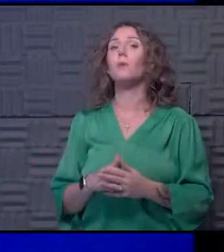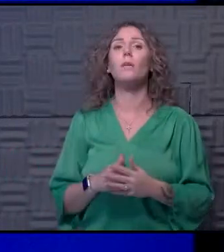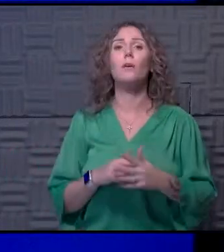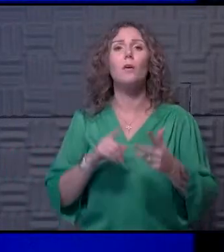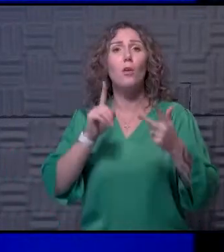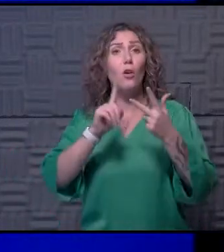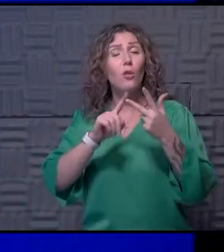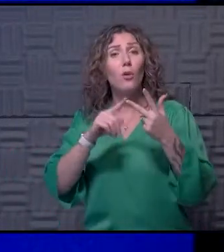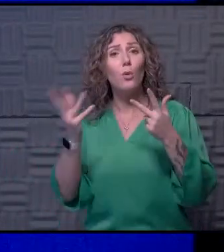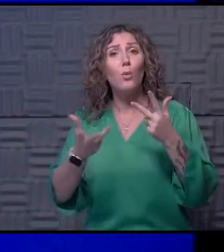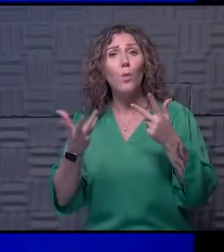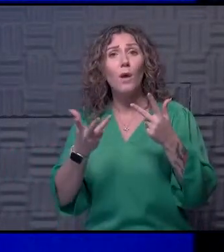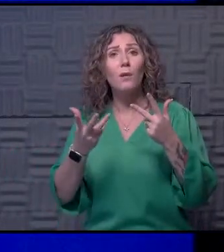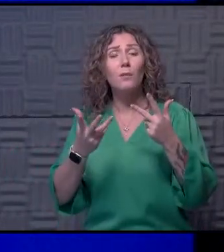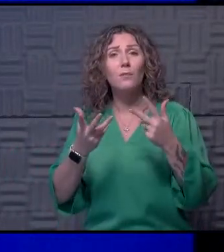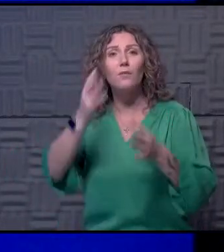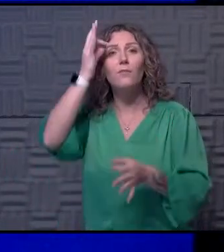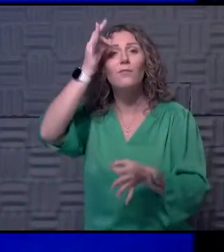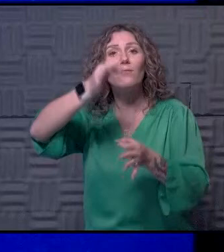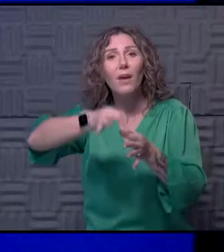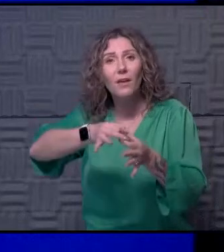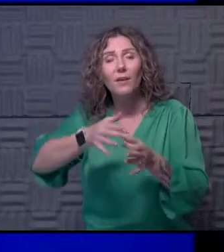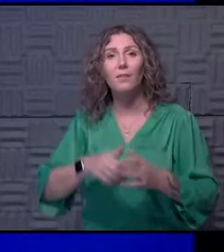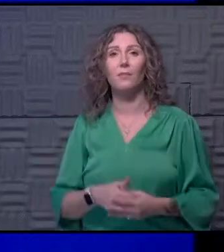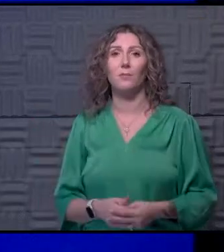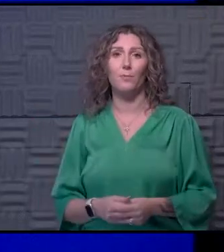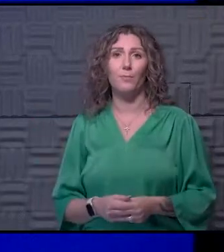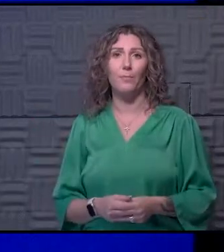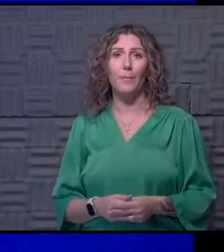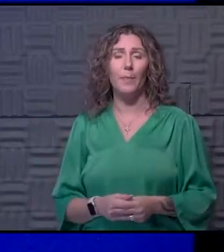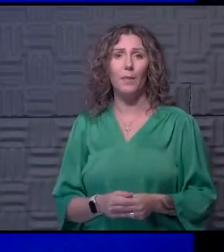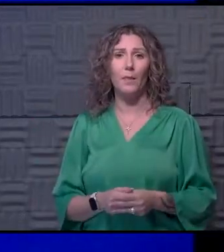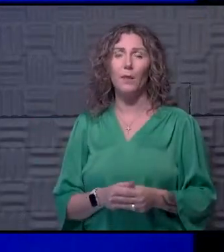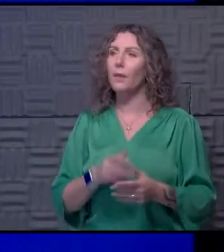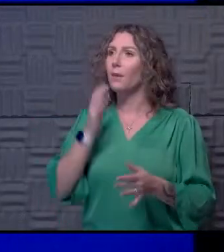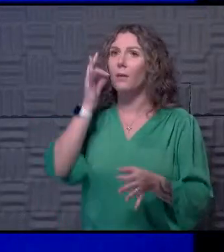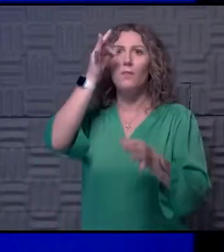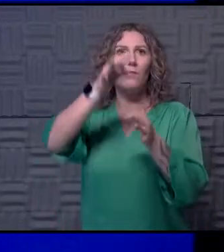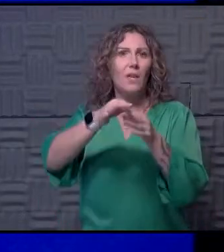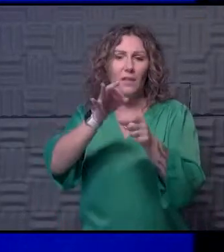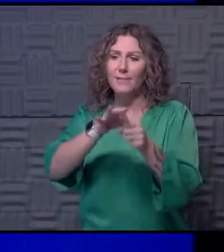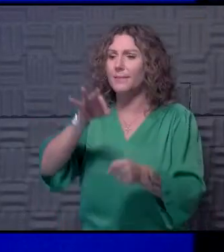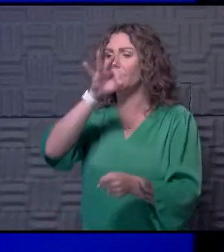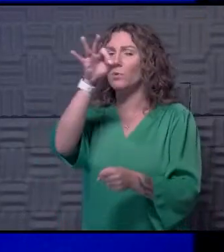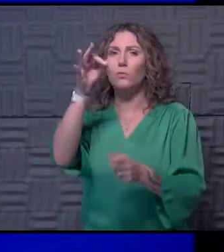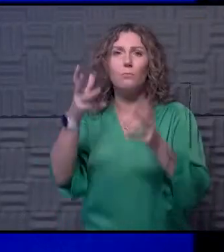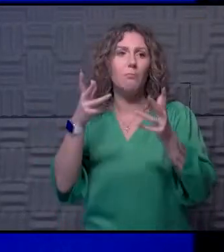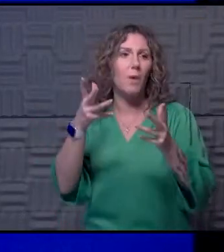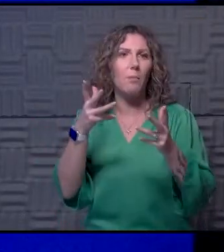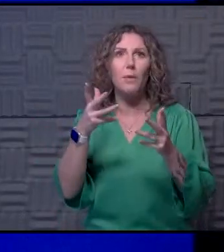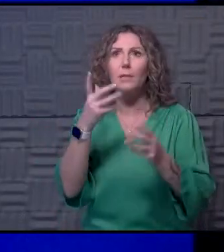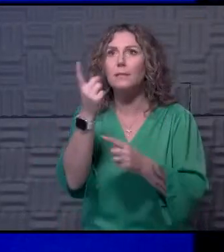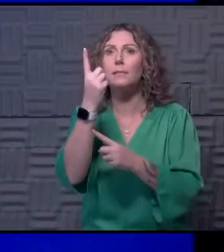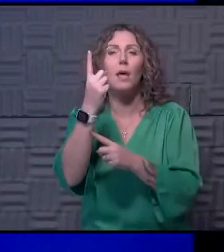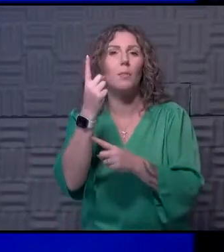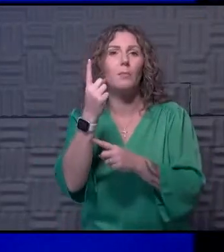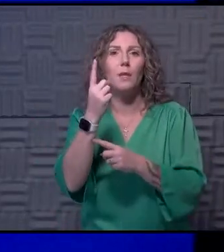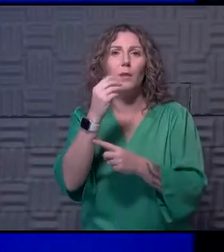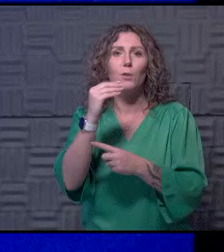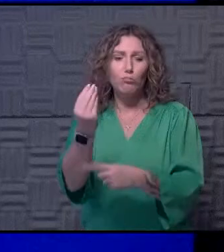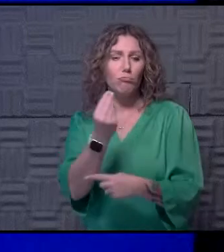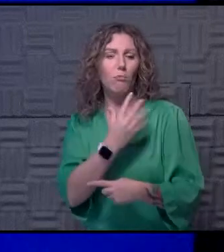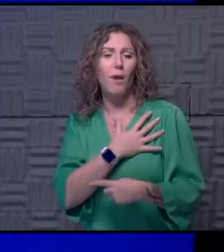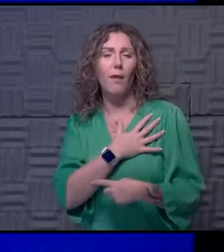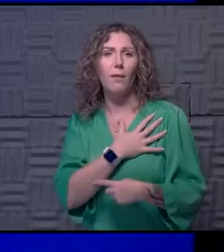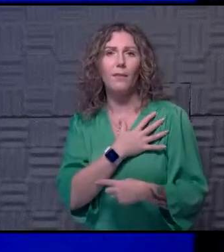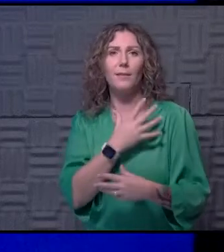third thread is faith. Now, faith in a spiritual matter may be something that comes with grace and is given